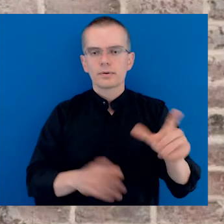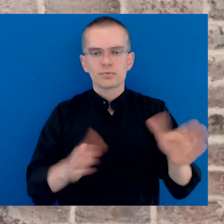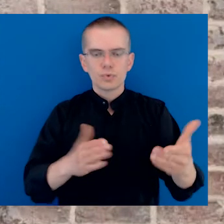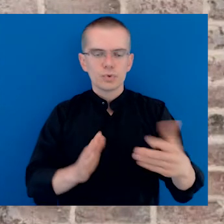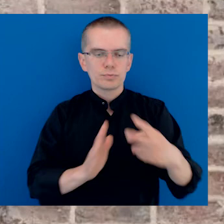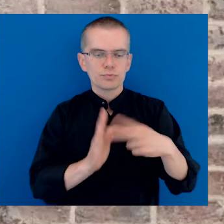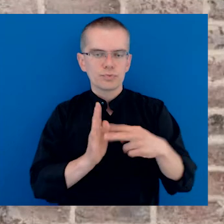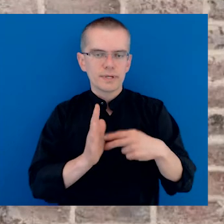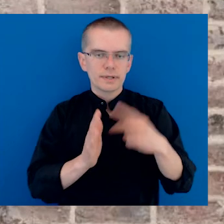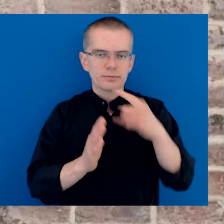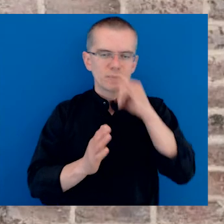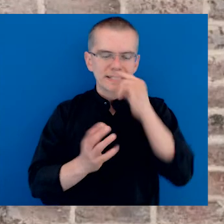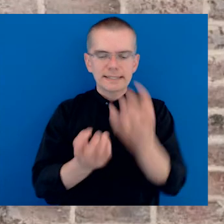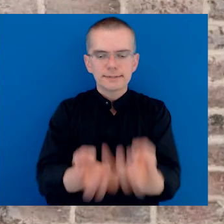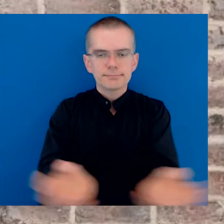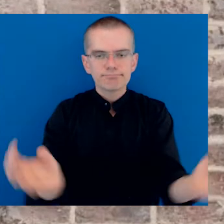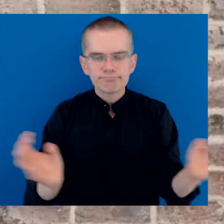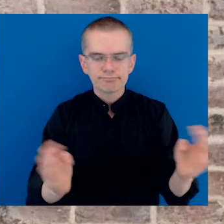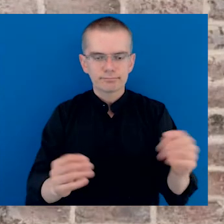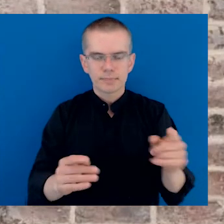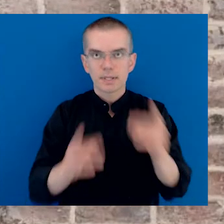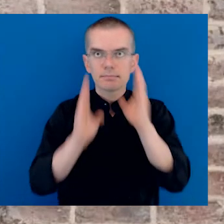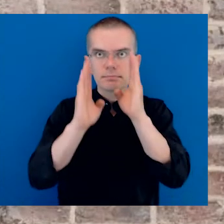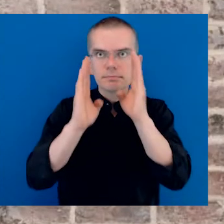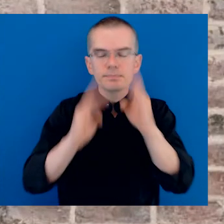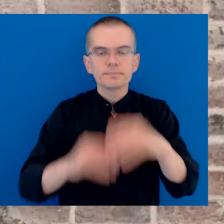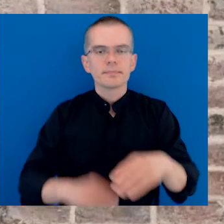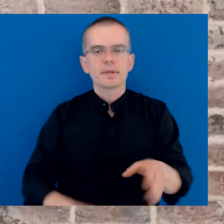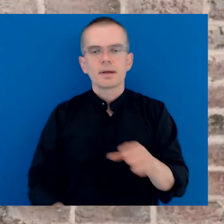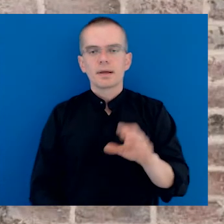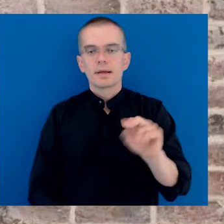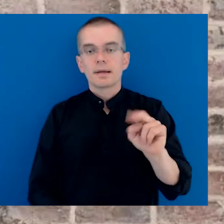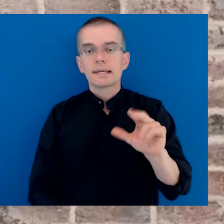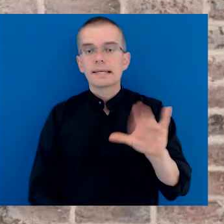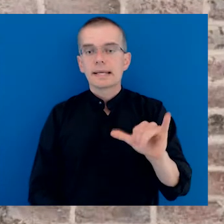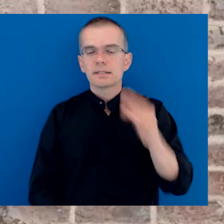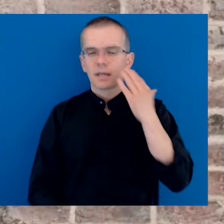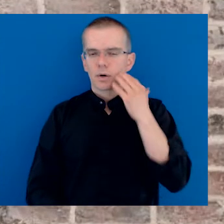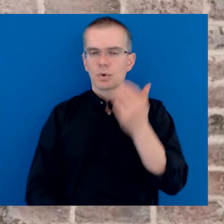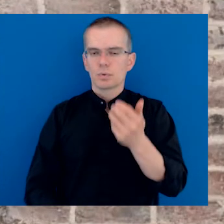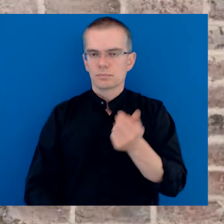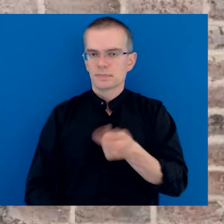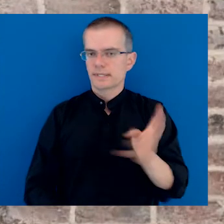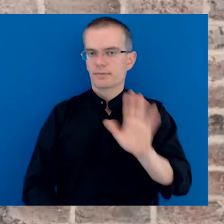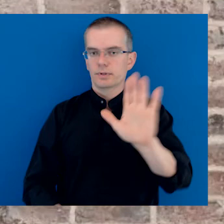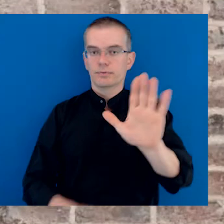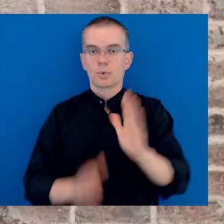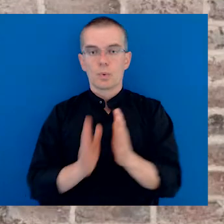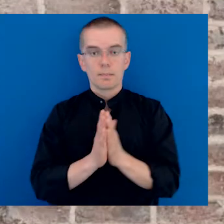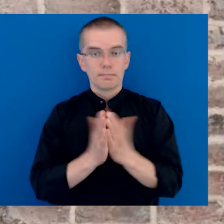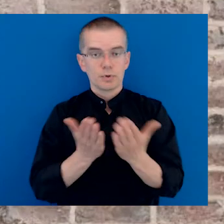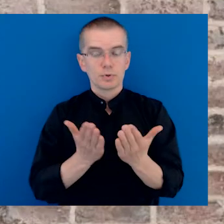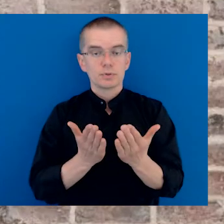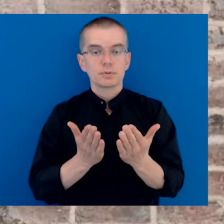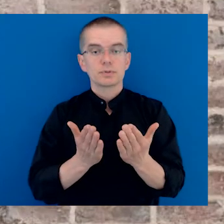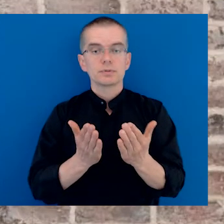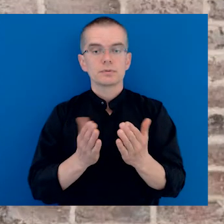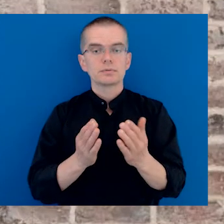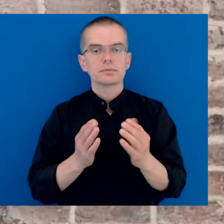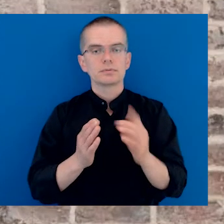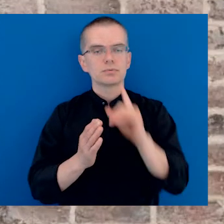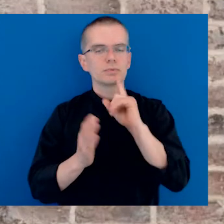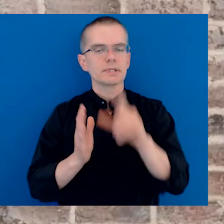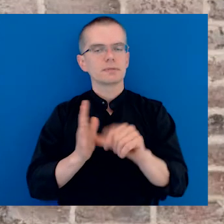the libraries or rooms and reading to the kids and how attentive they were. And Nancy, I know in several of your